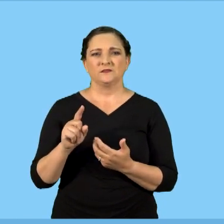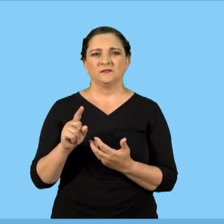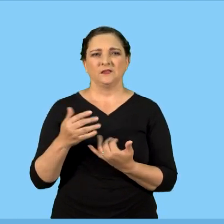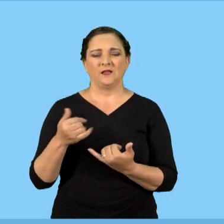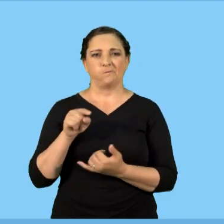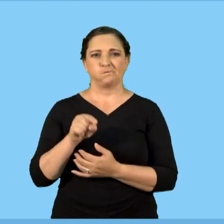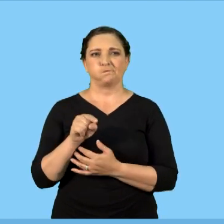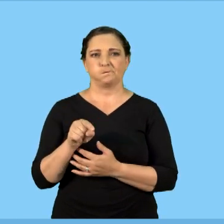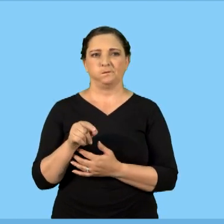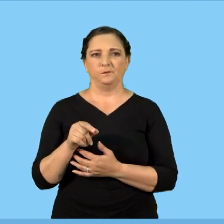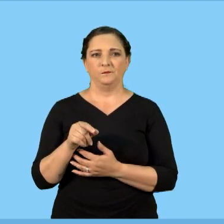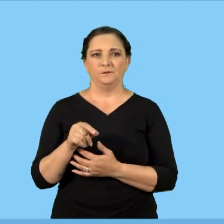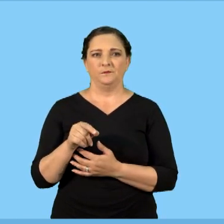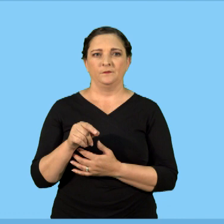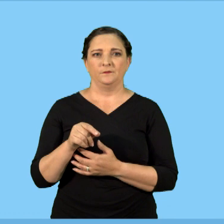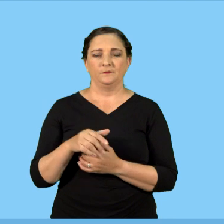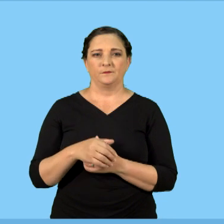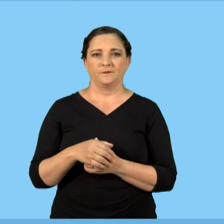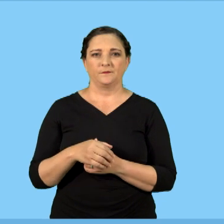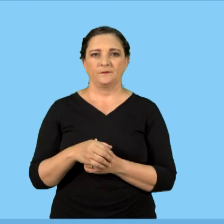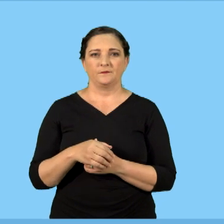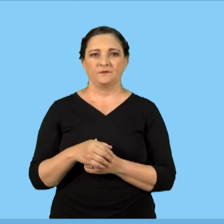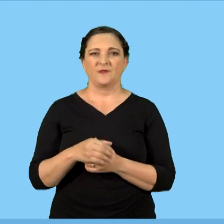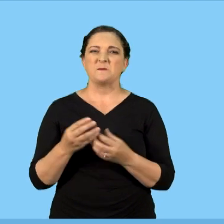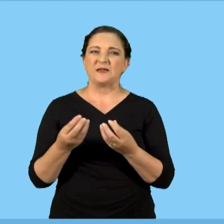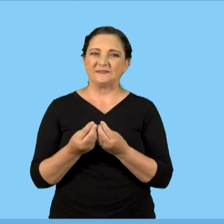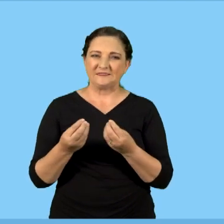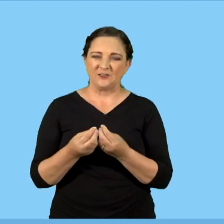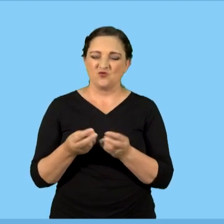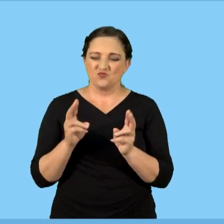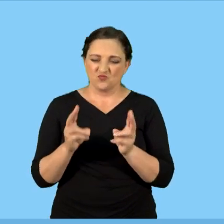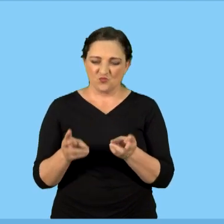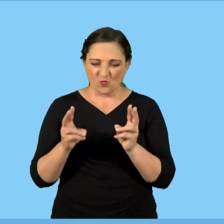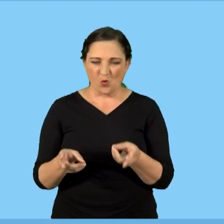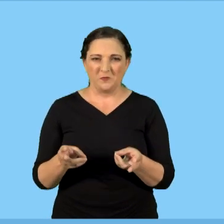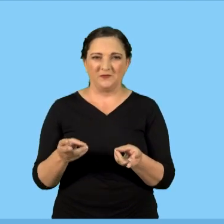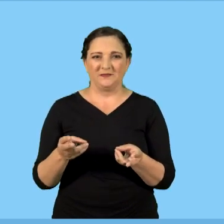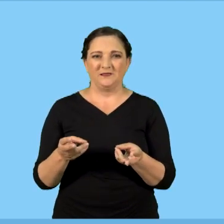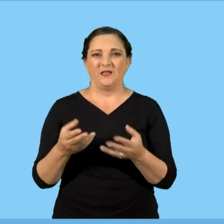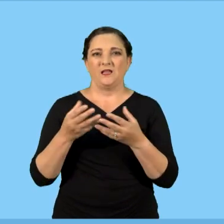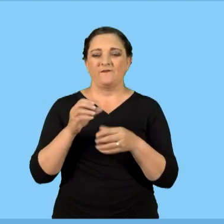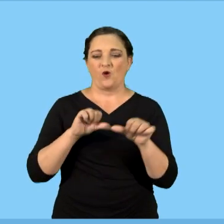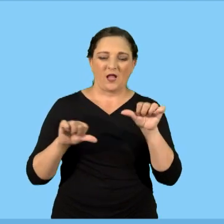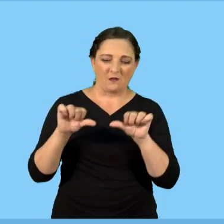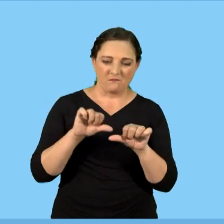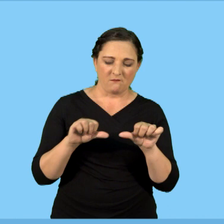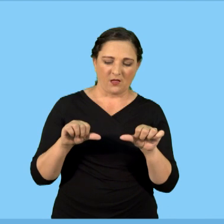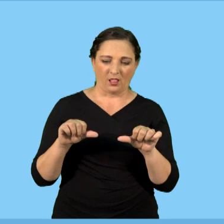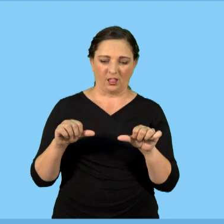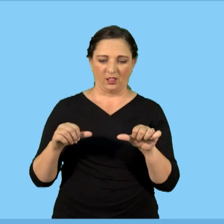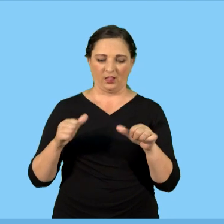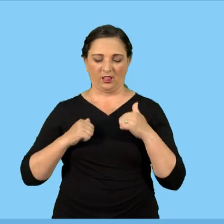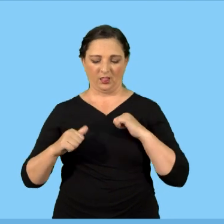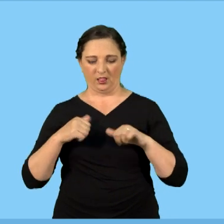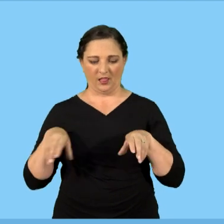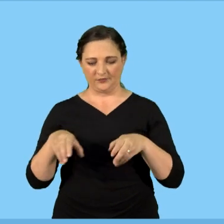of metal, the gradual destruction of materials, usually metals, by chemical reaction with the